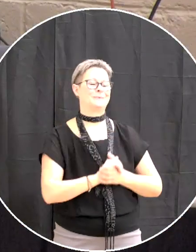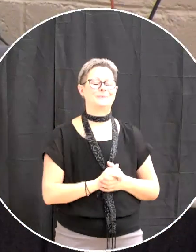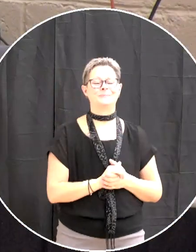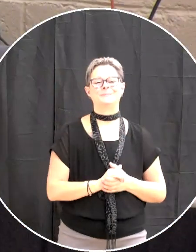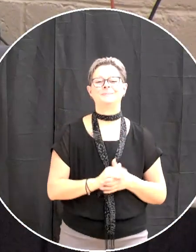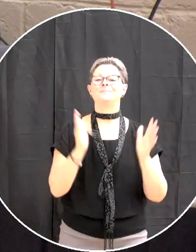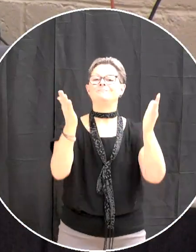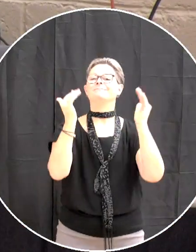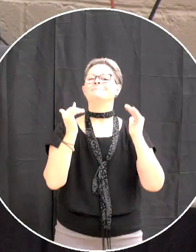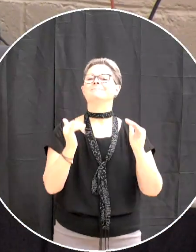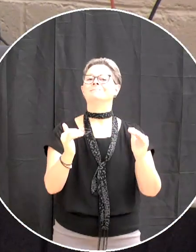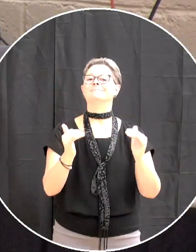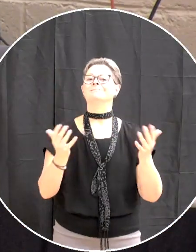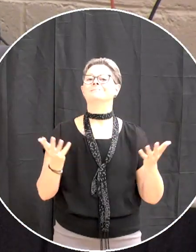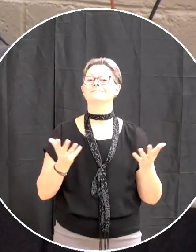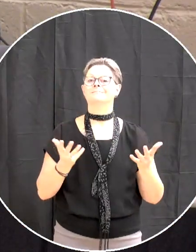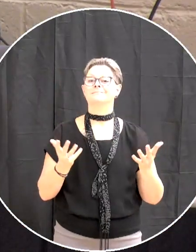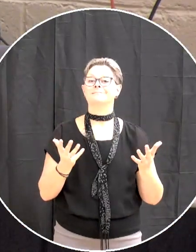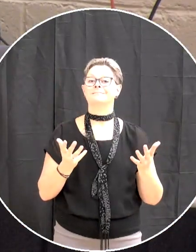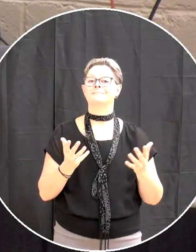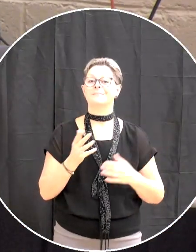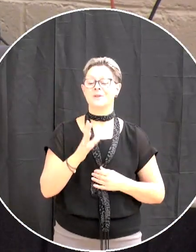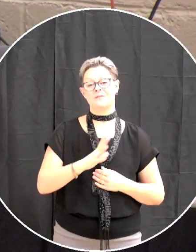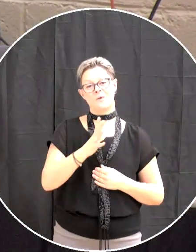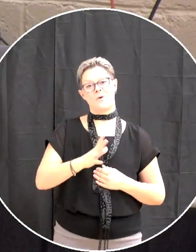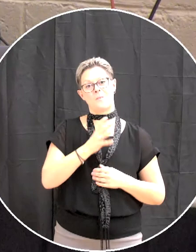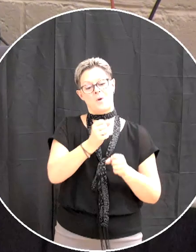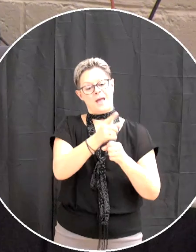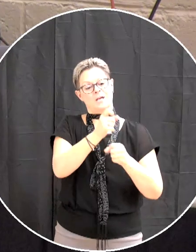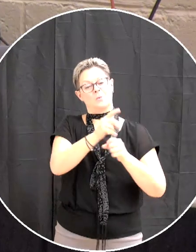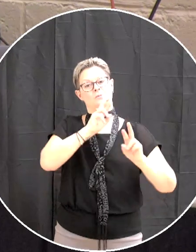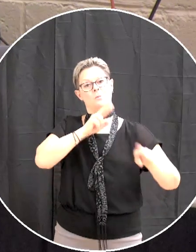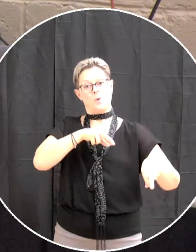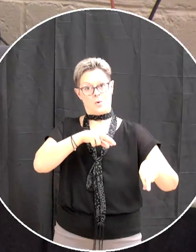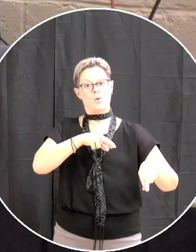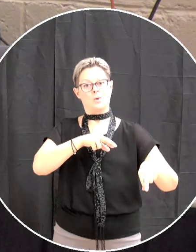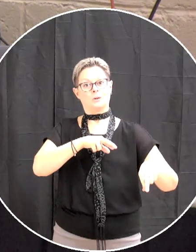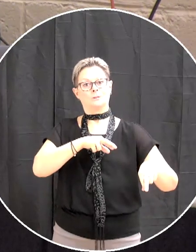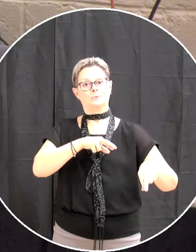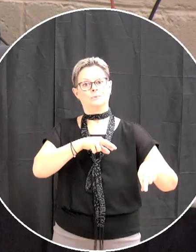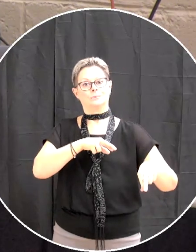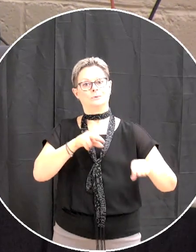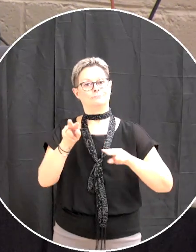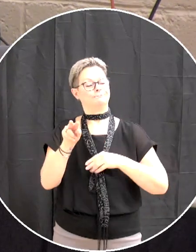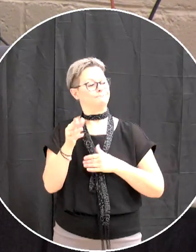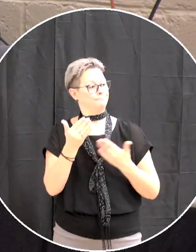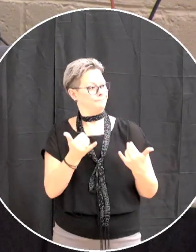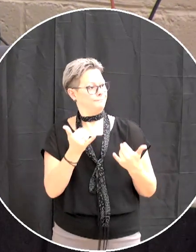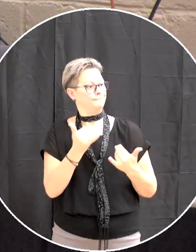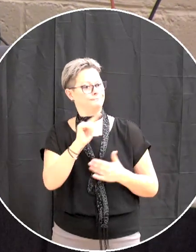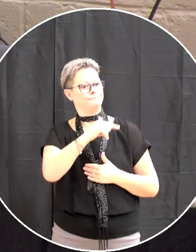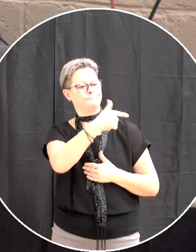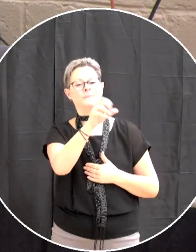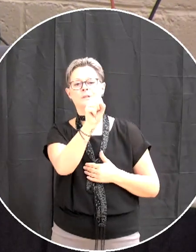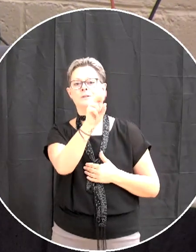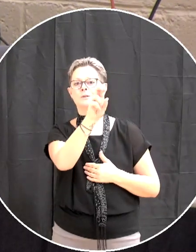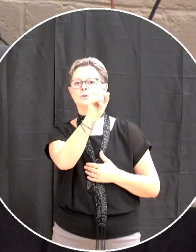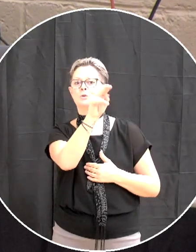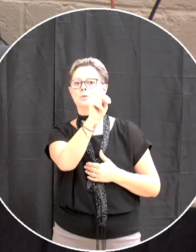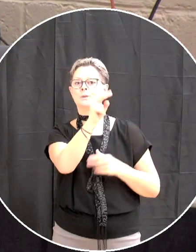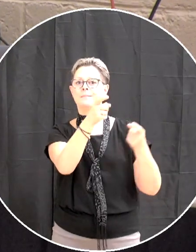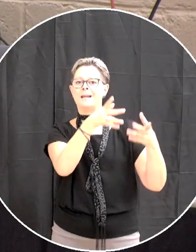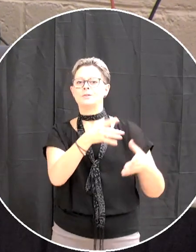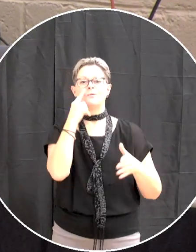The next item on our business is the formal annual report piece, and we look to Susan, manager of our policy, please,